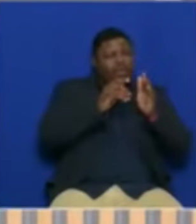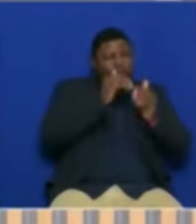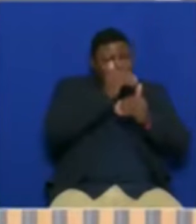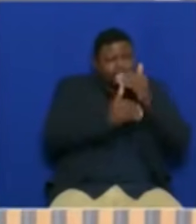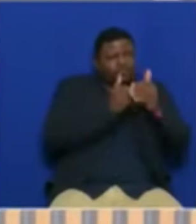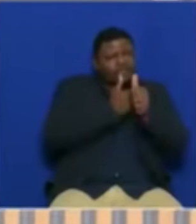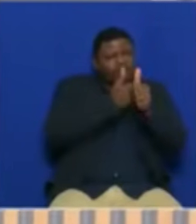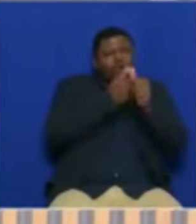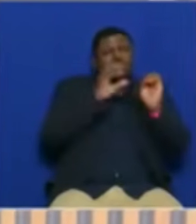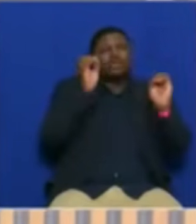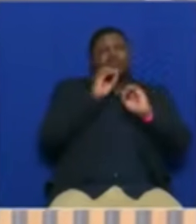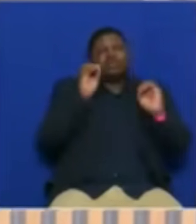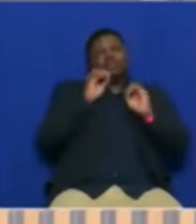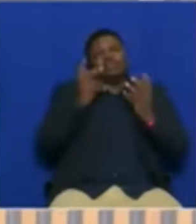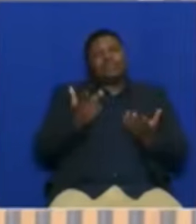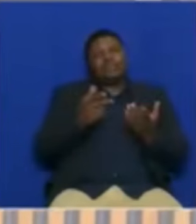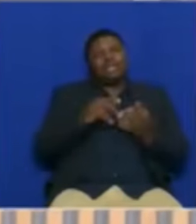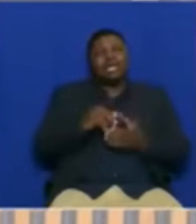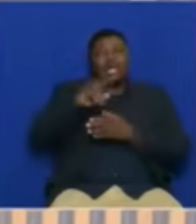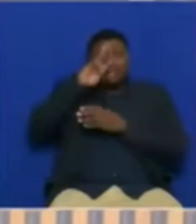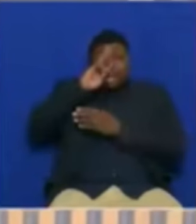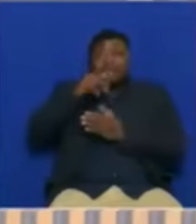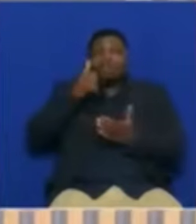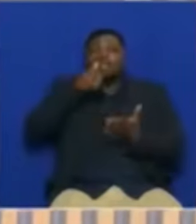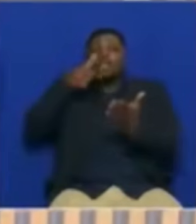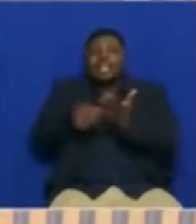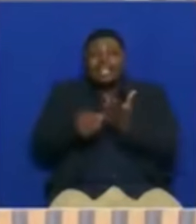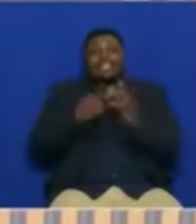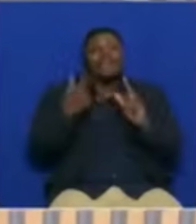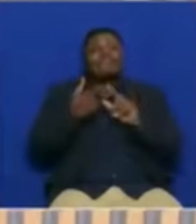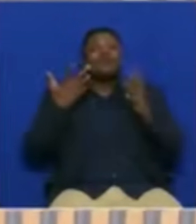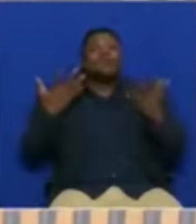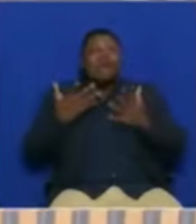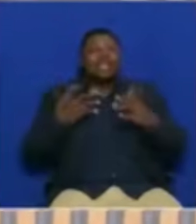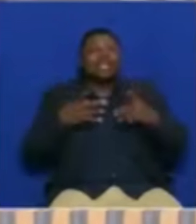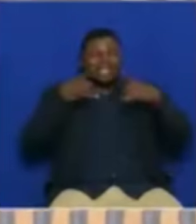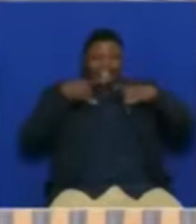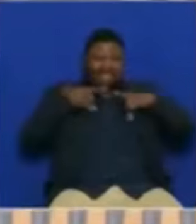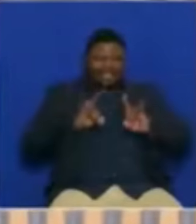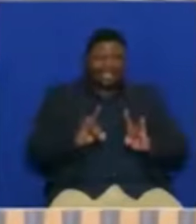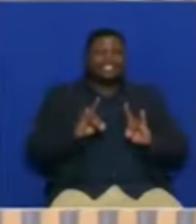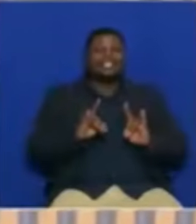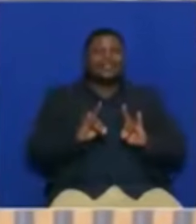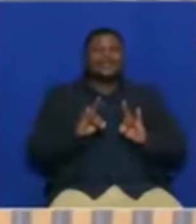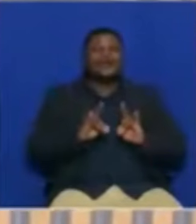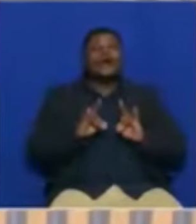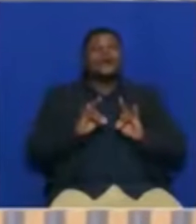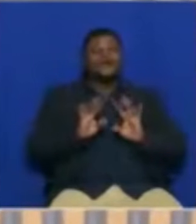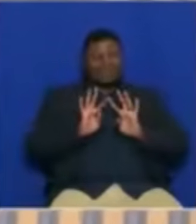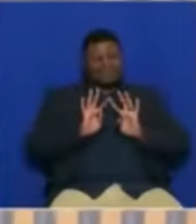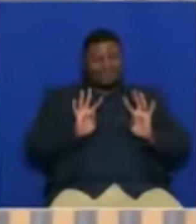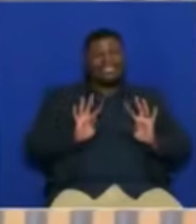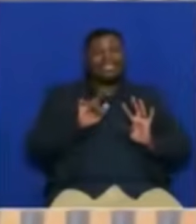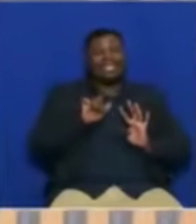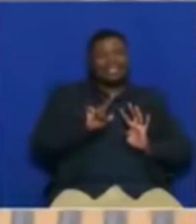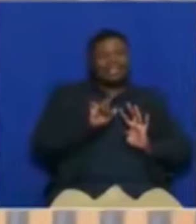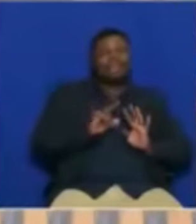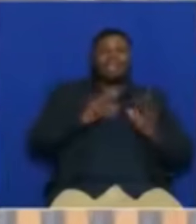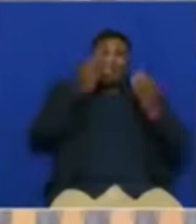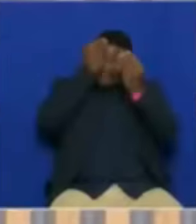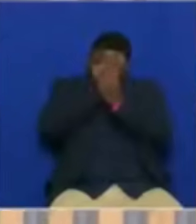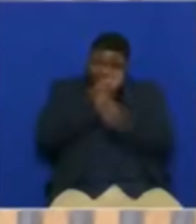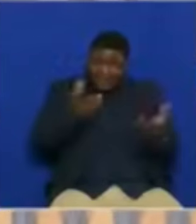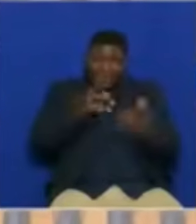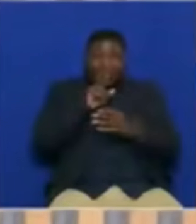letters are from the chairperson of the panel, addressed to all the candidates to say, that's how you should go about